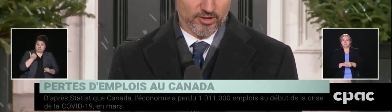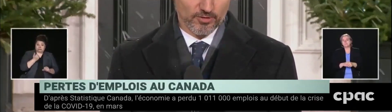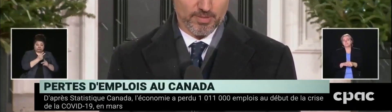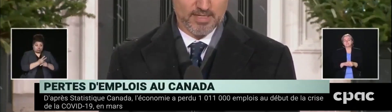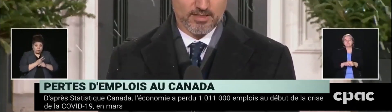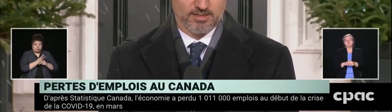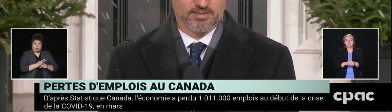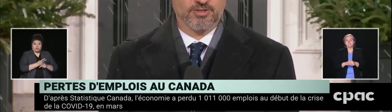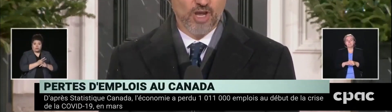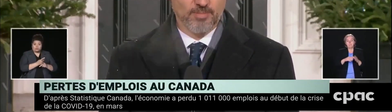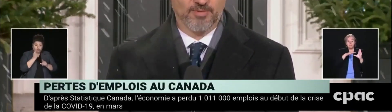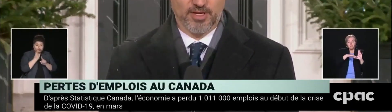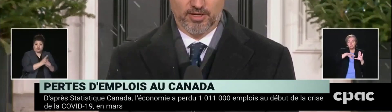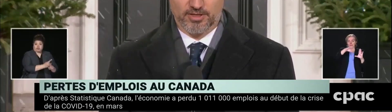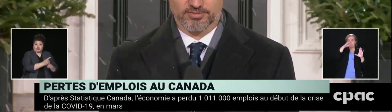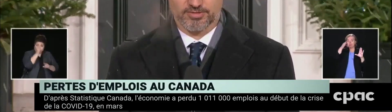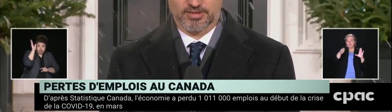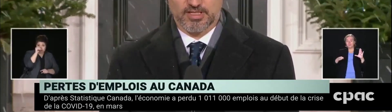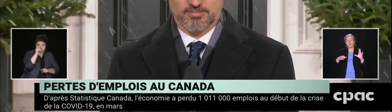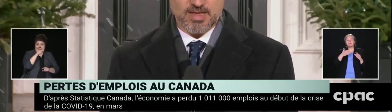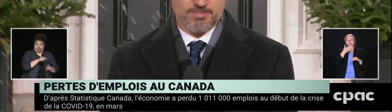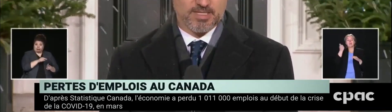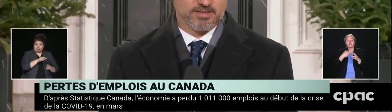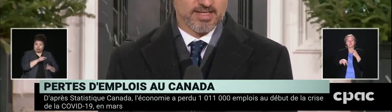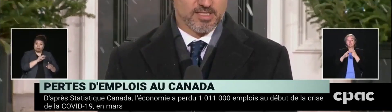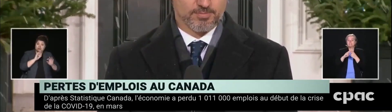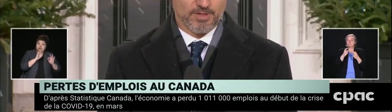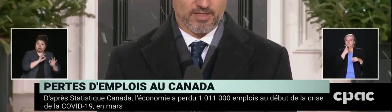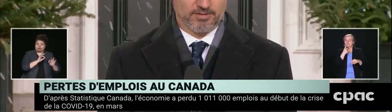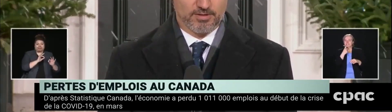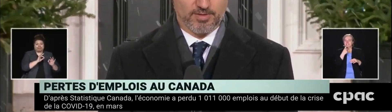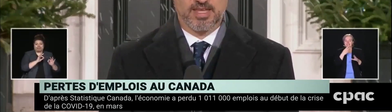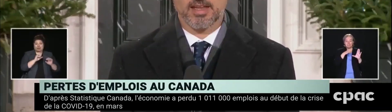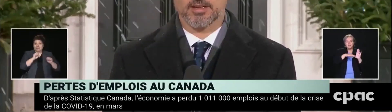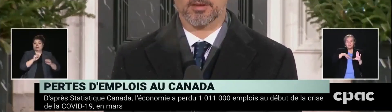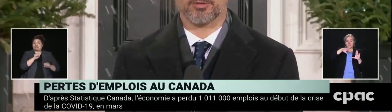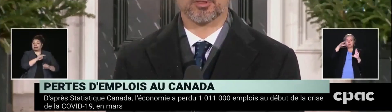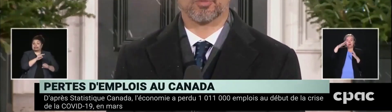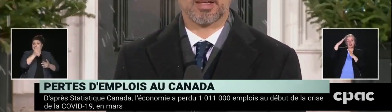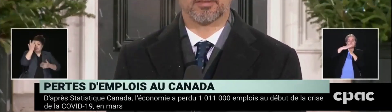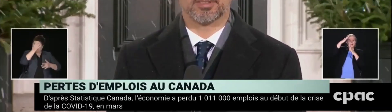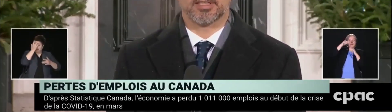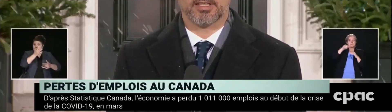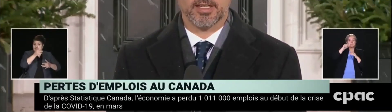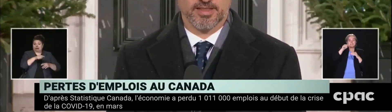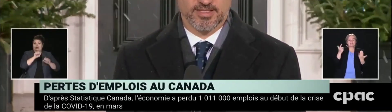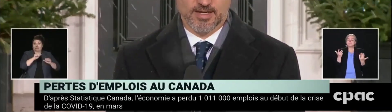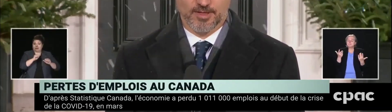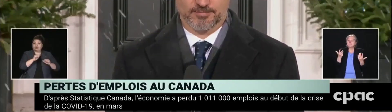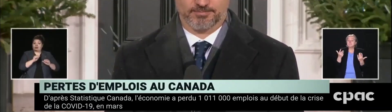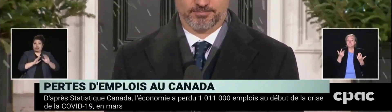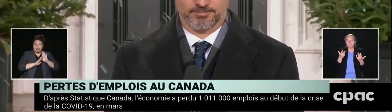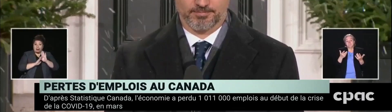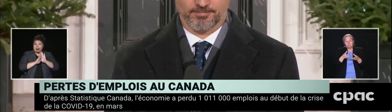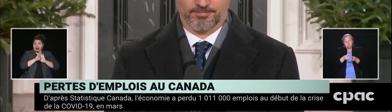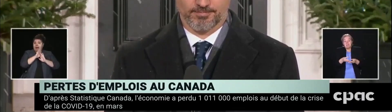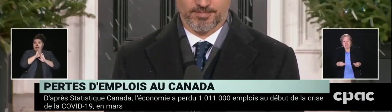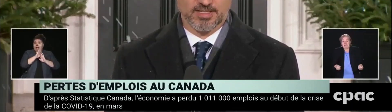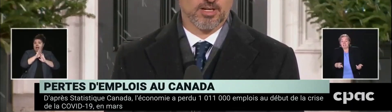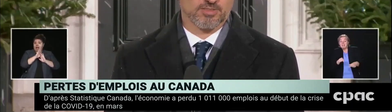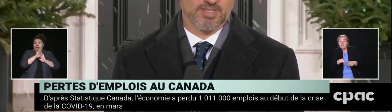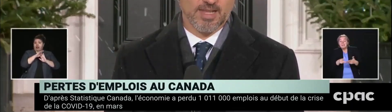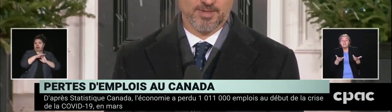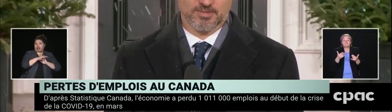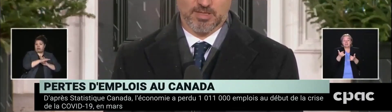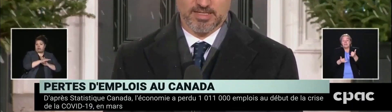The initial peak, the top of the curve, may be in late spring with the end of the first wave in the summer.